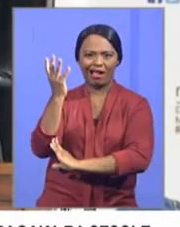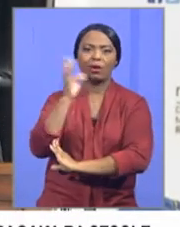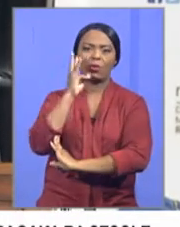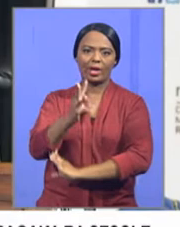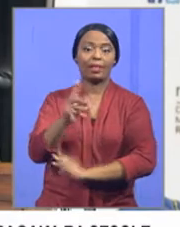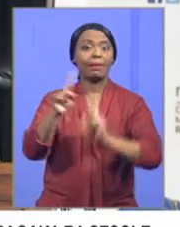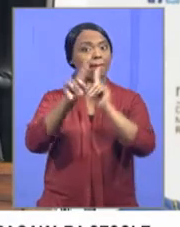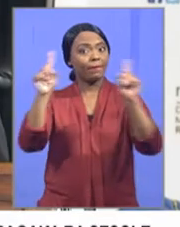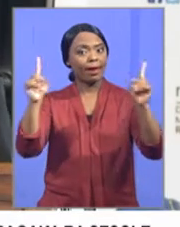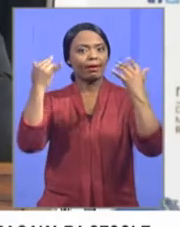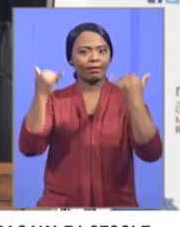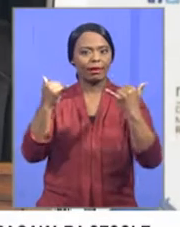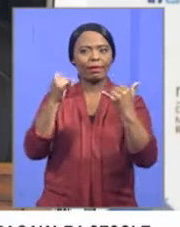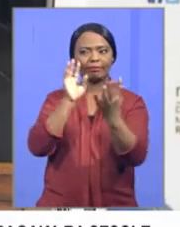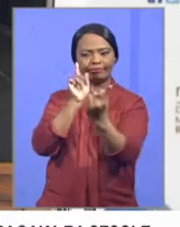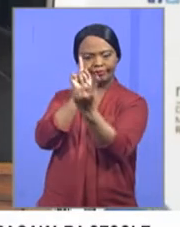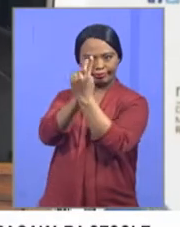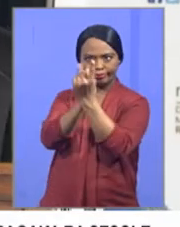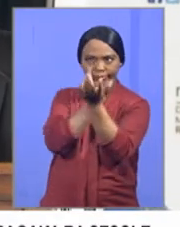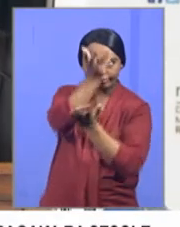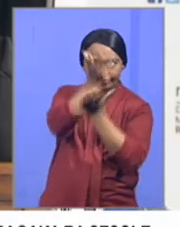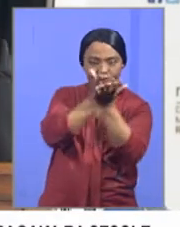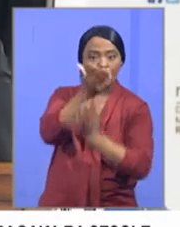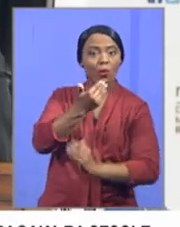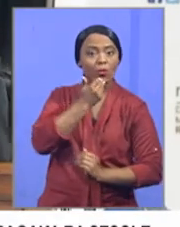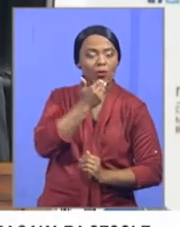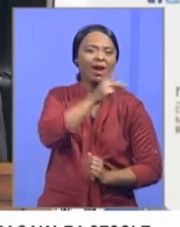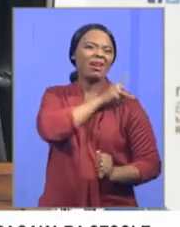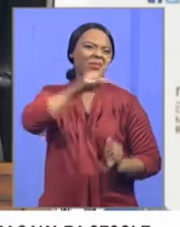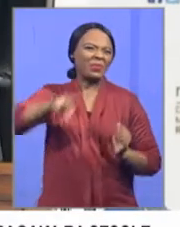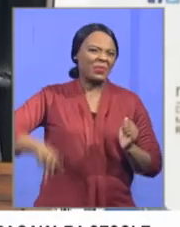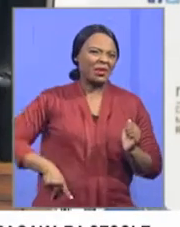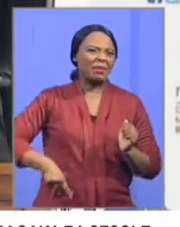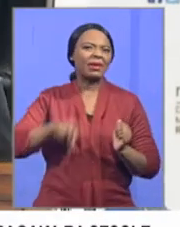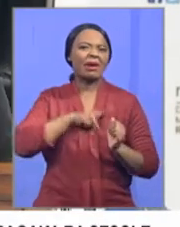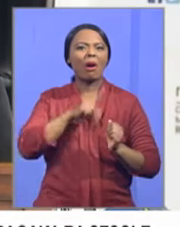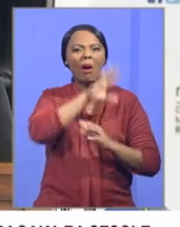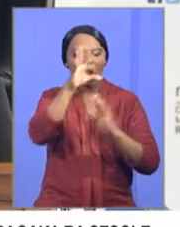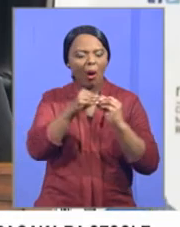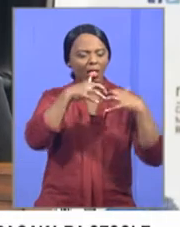But we've just spoken with the Premier that in all those work streams,